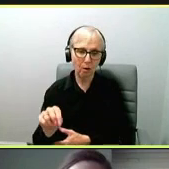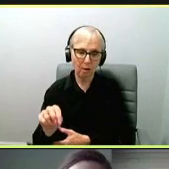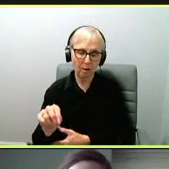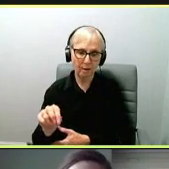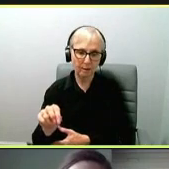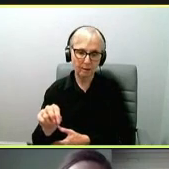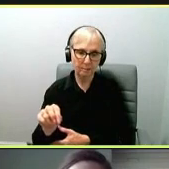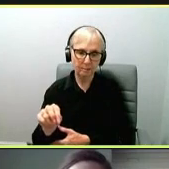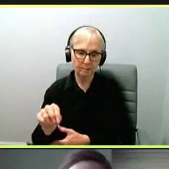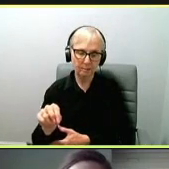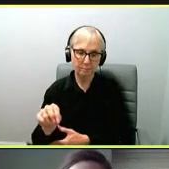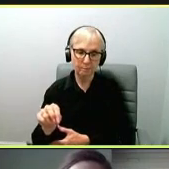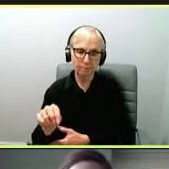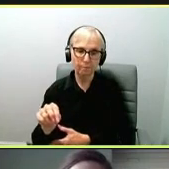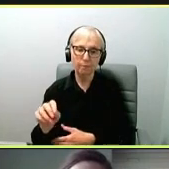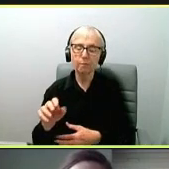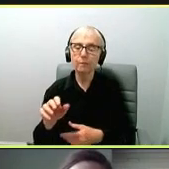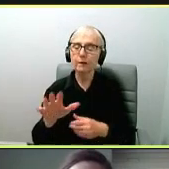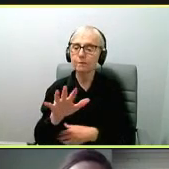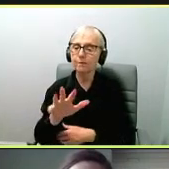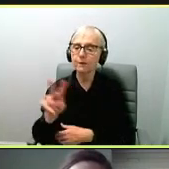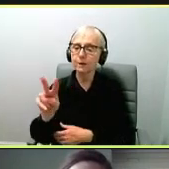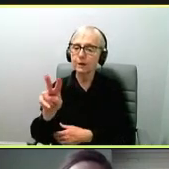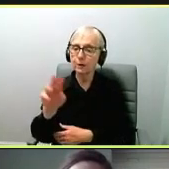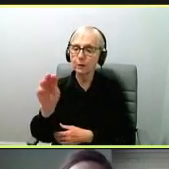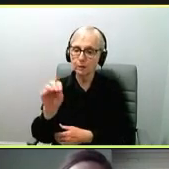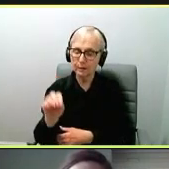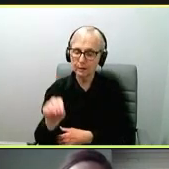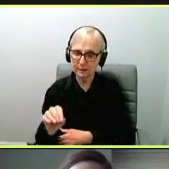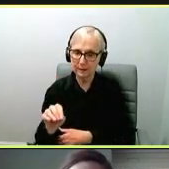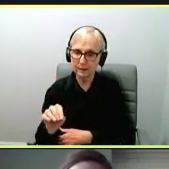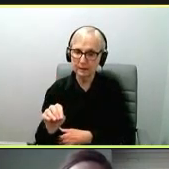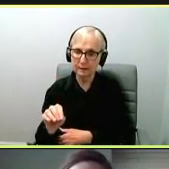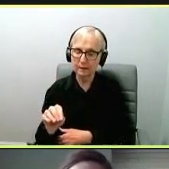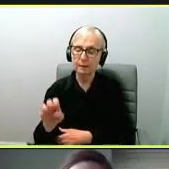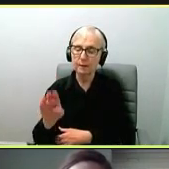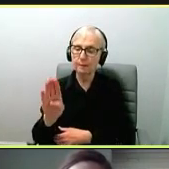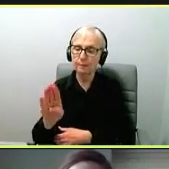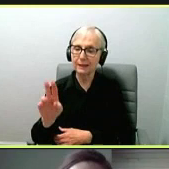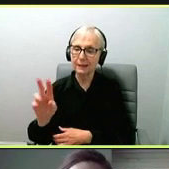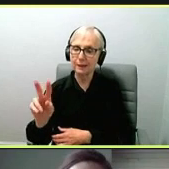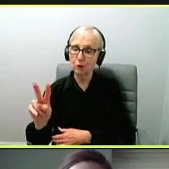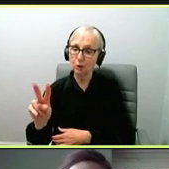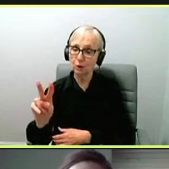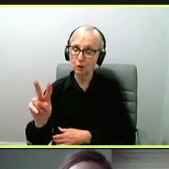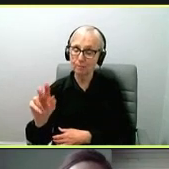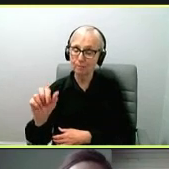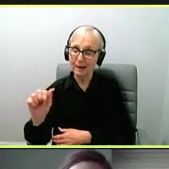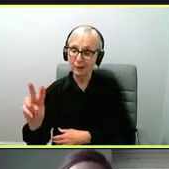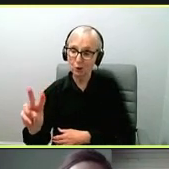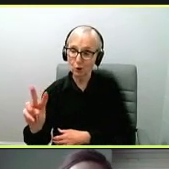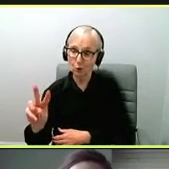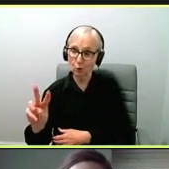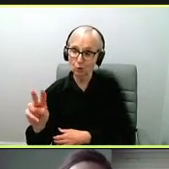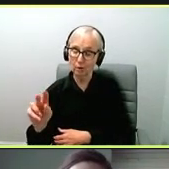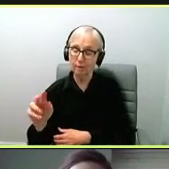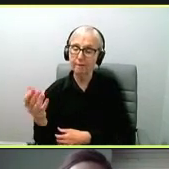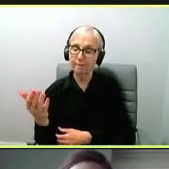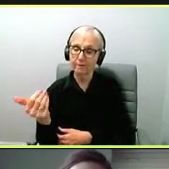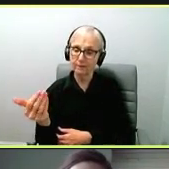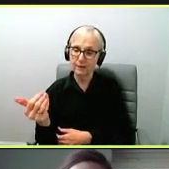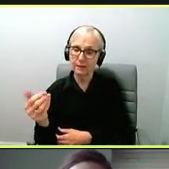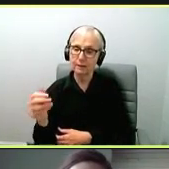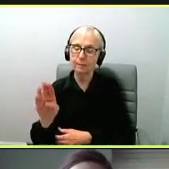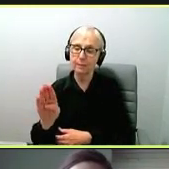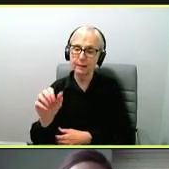prevalent subvariant at 52%. BA2 is at 13%, BA4 at 11%, and